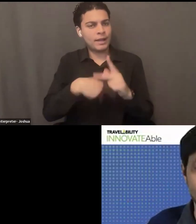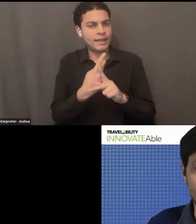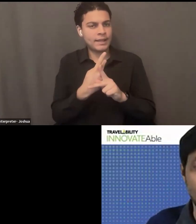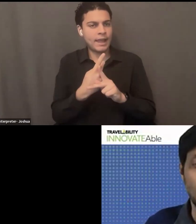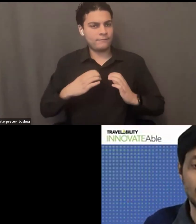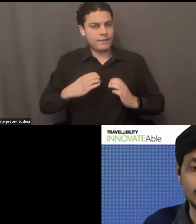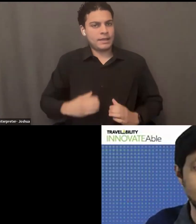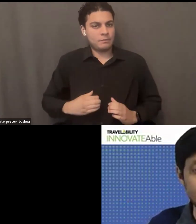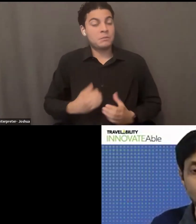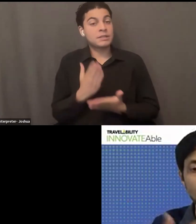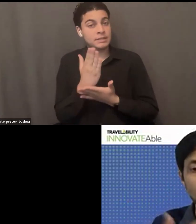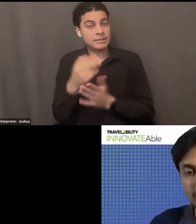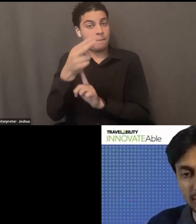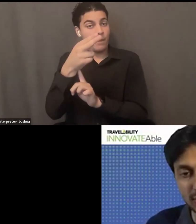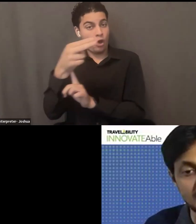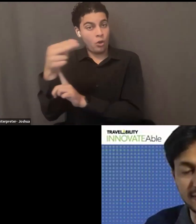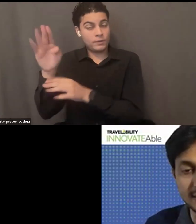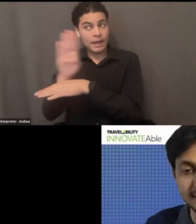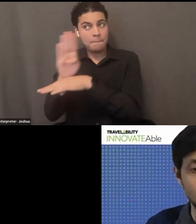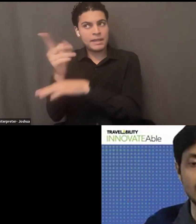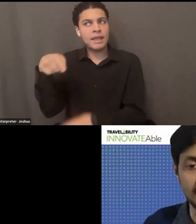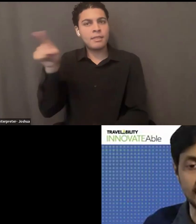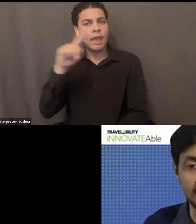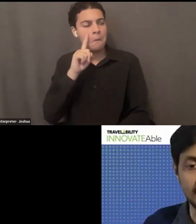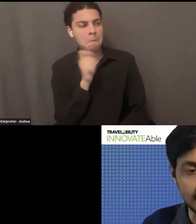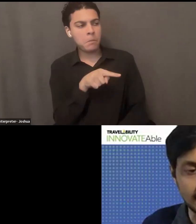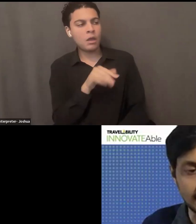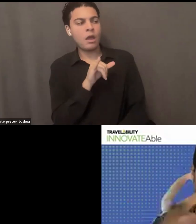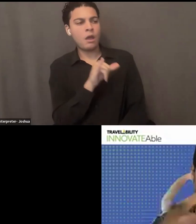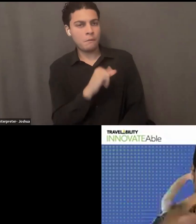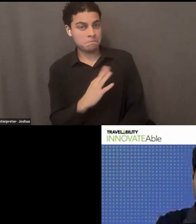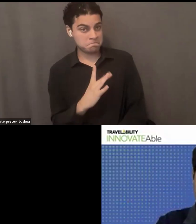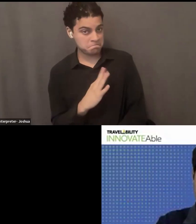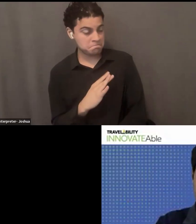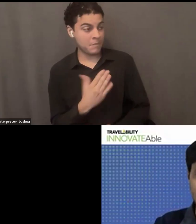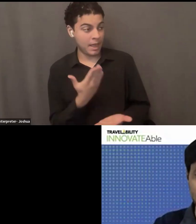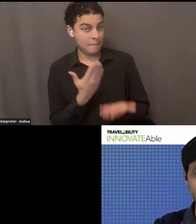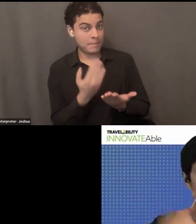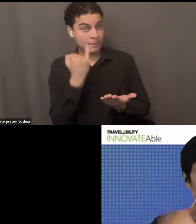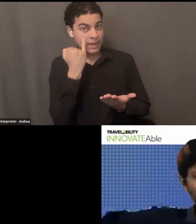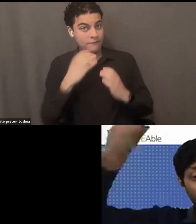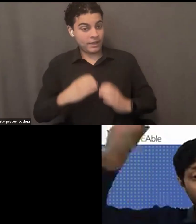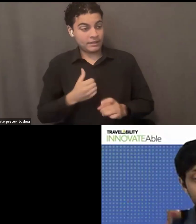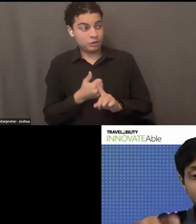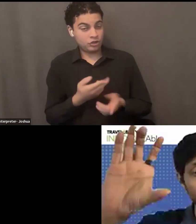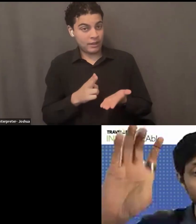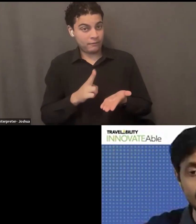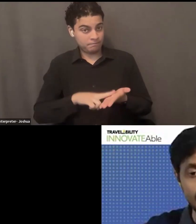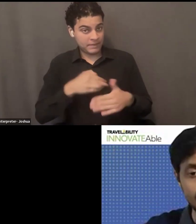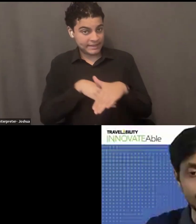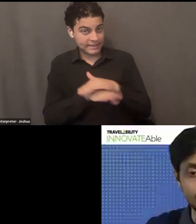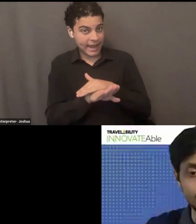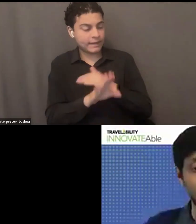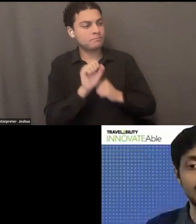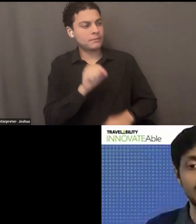hotel chains where they're saying, hey, we can potentially just give this on check-in, either for accessible rooms where the wall switches are never at